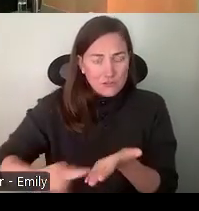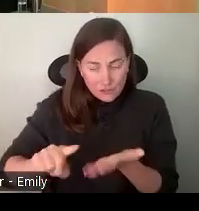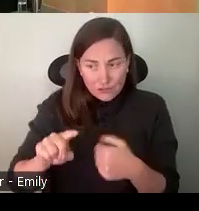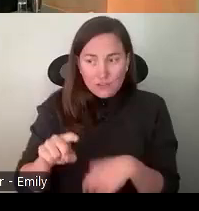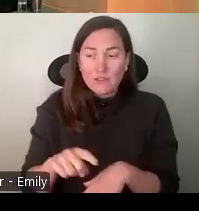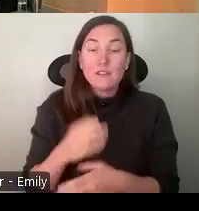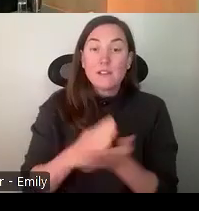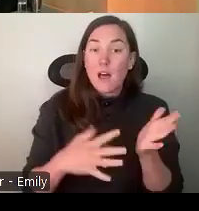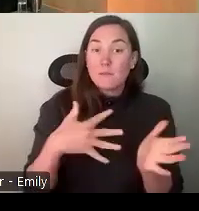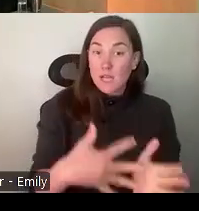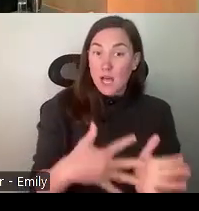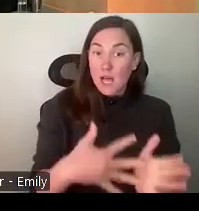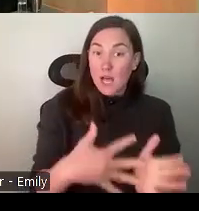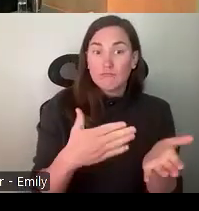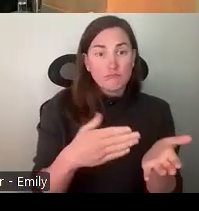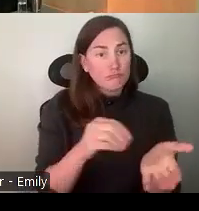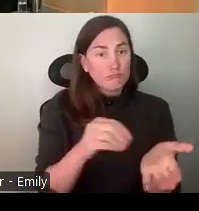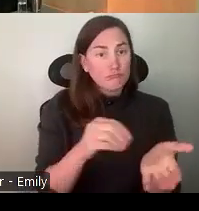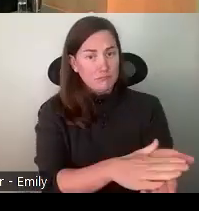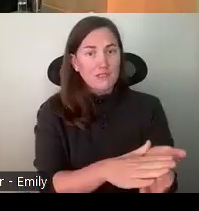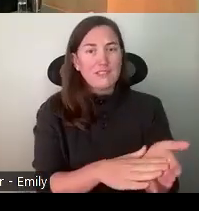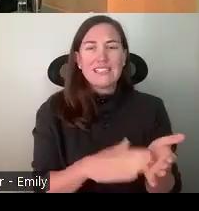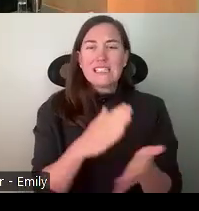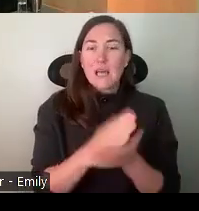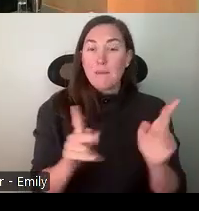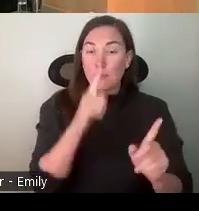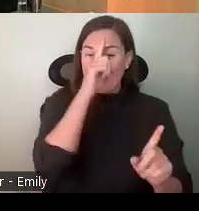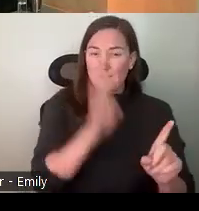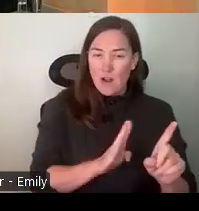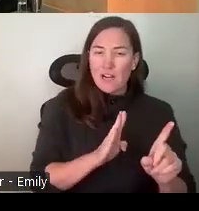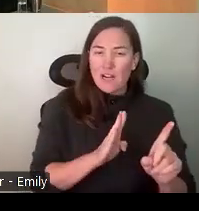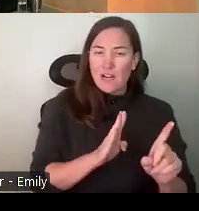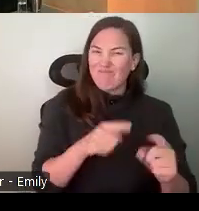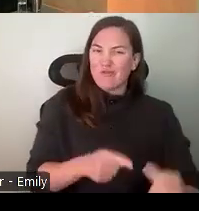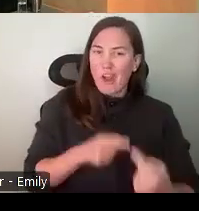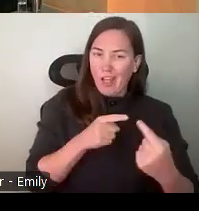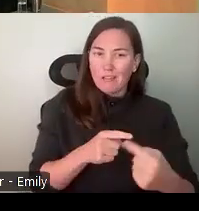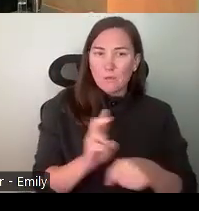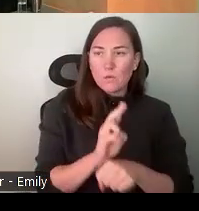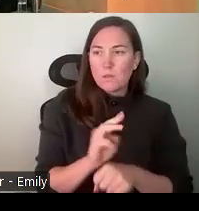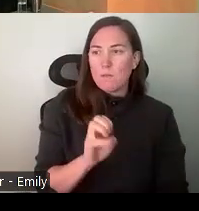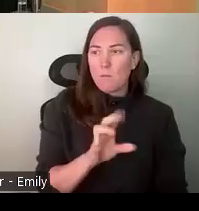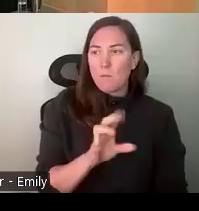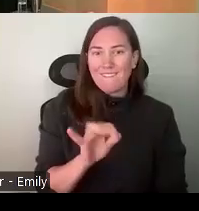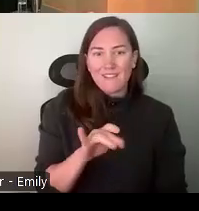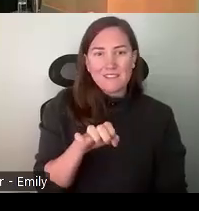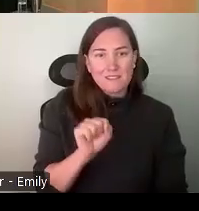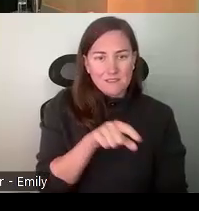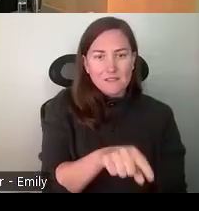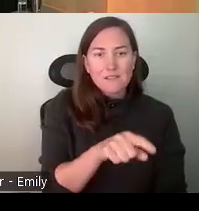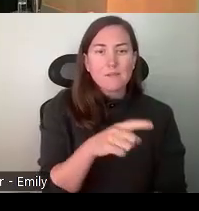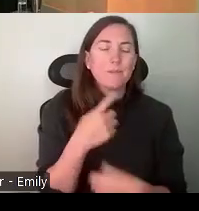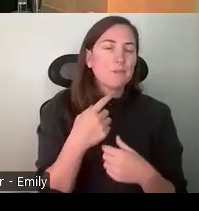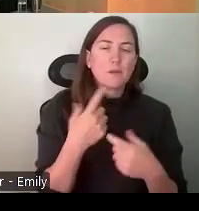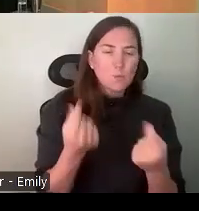Some studies have documented impairments in individuals with schizophrenia using the Mooney Faces task. So basically, this